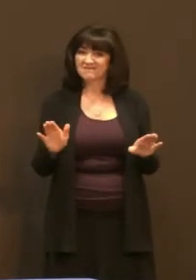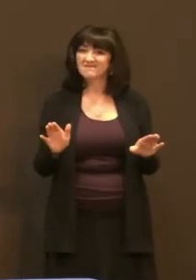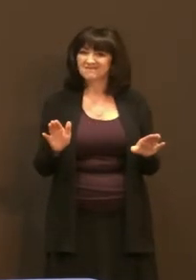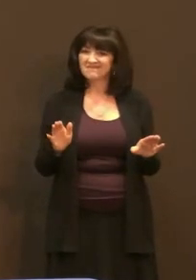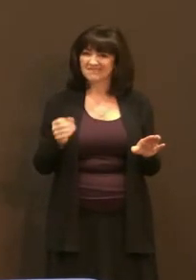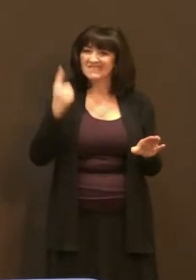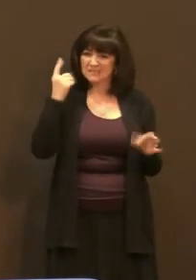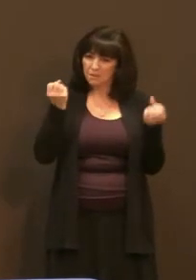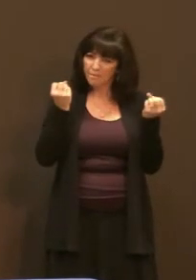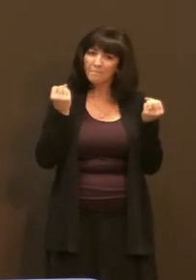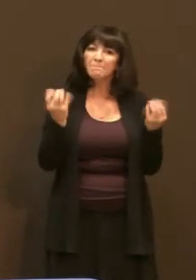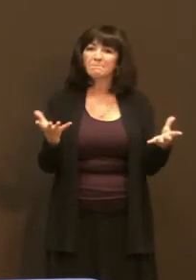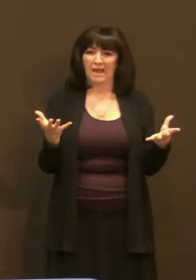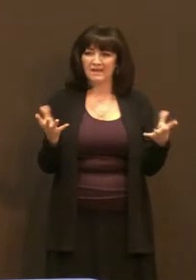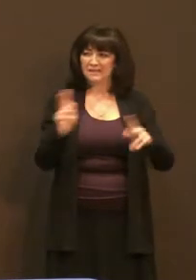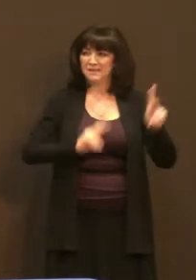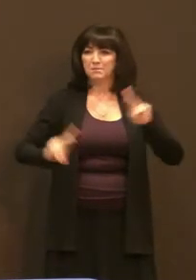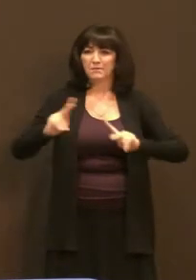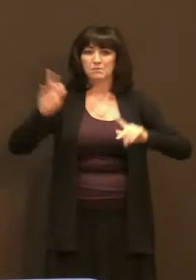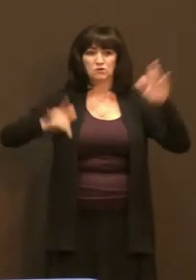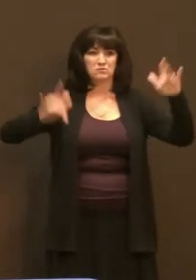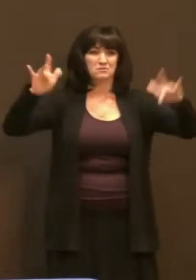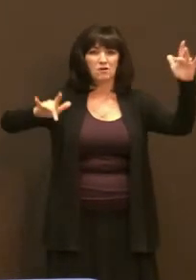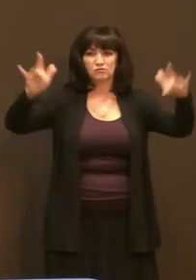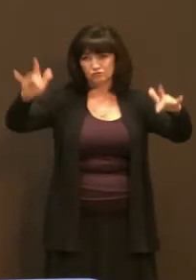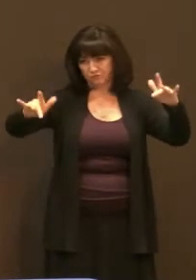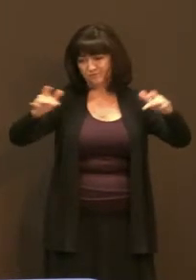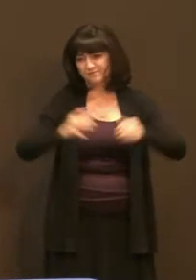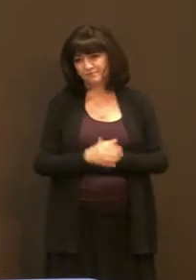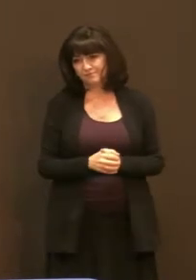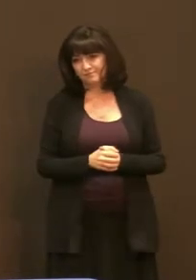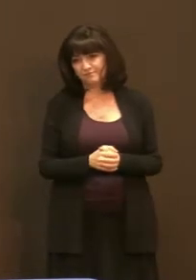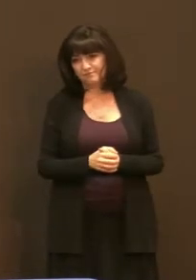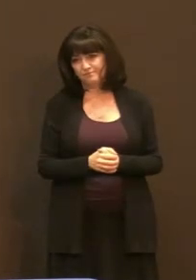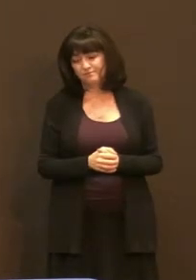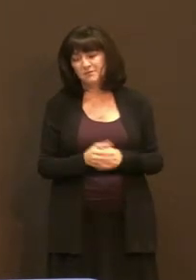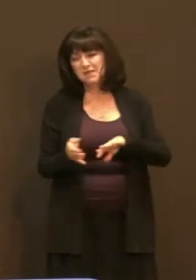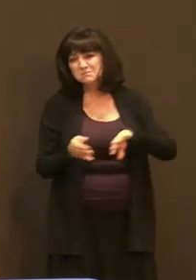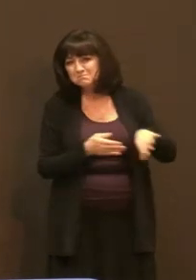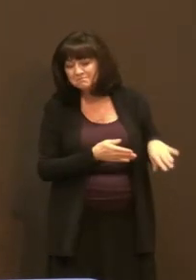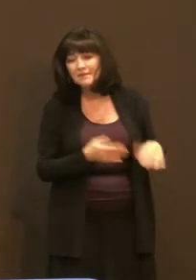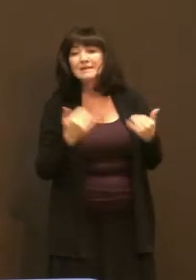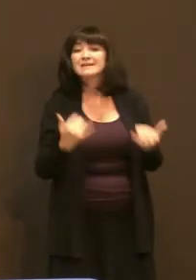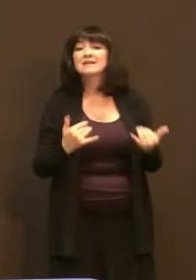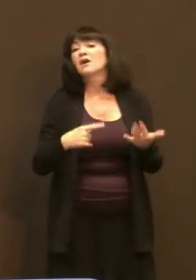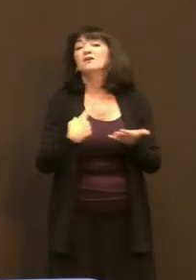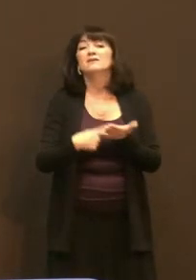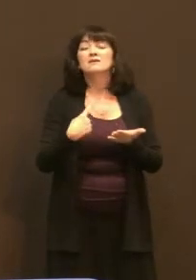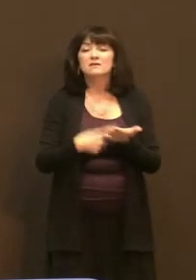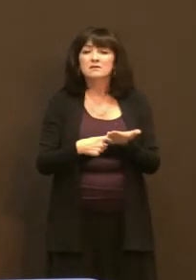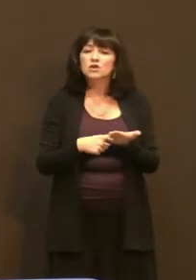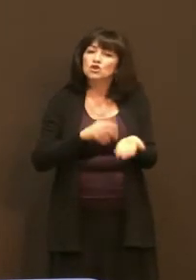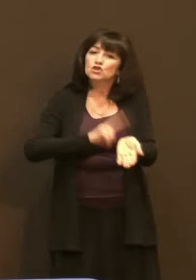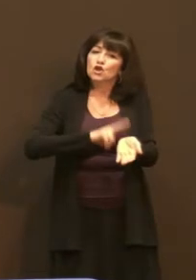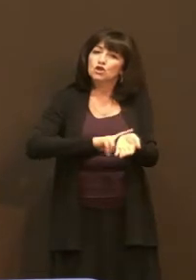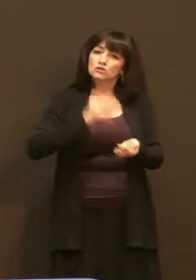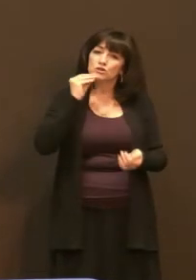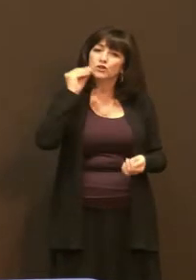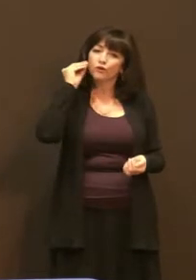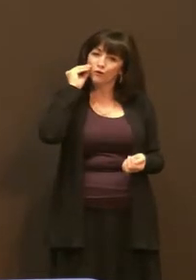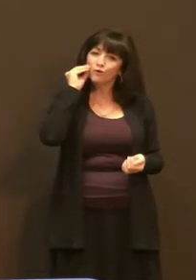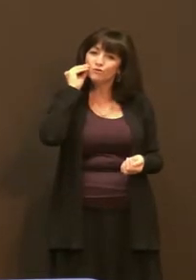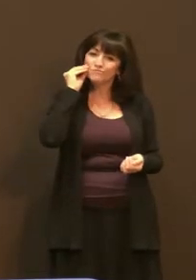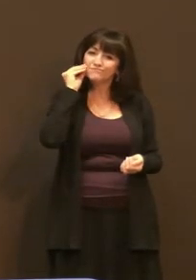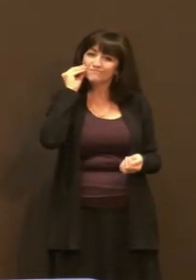time. I want to spend some time talking about our long-term care facilities. As Governor Carney mentioned, we continue to